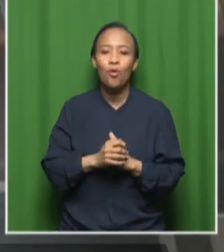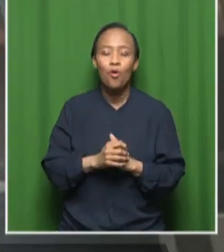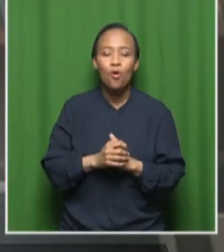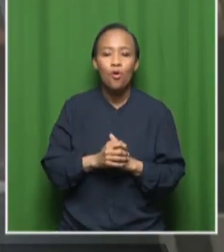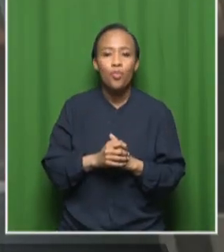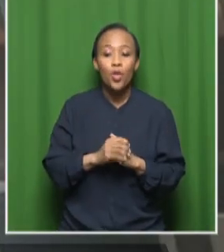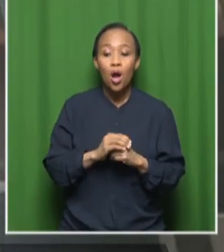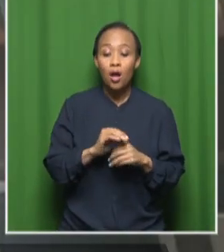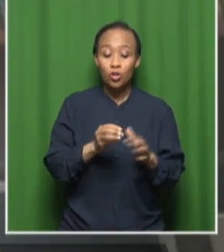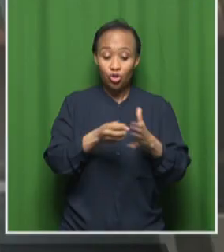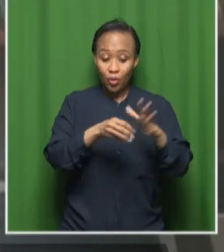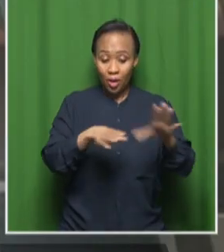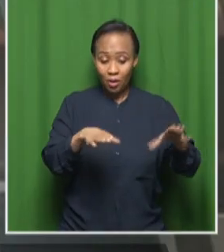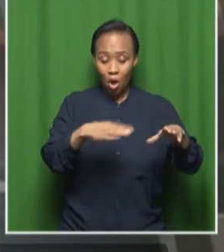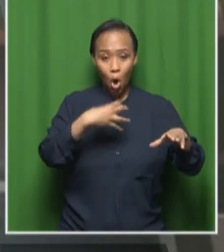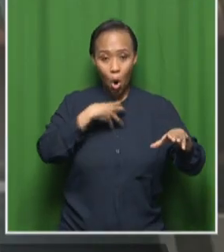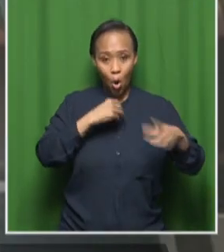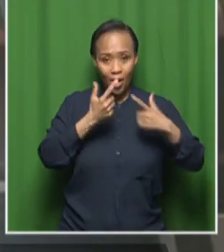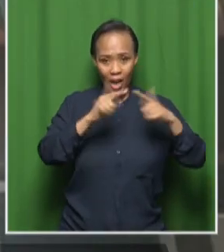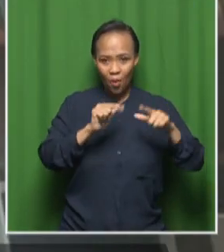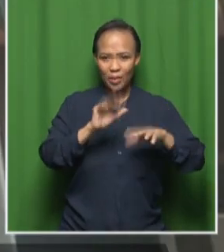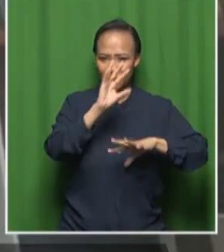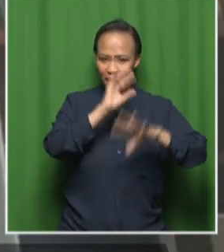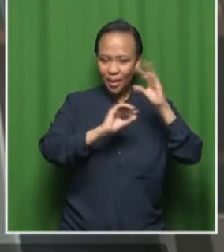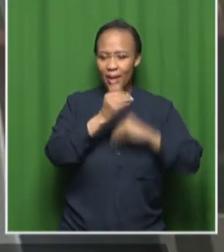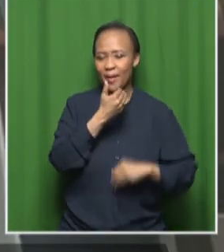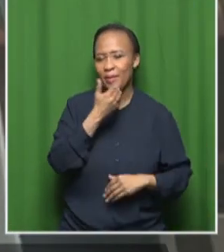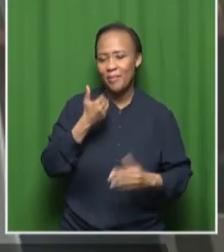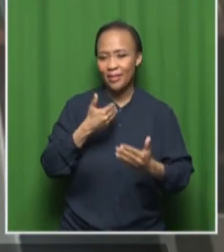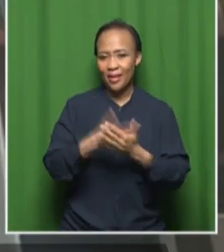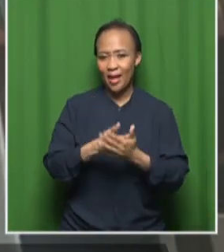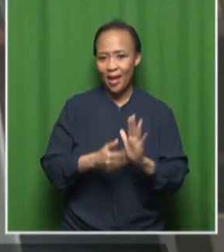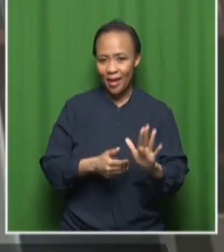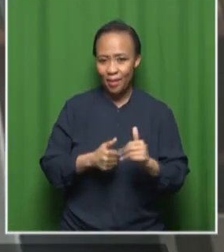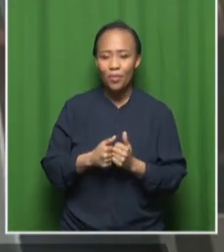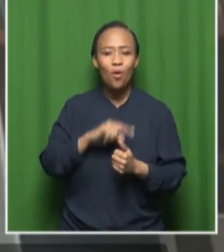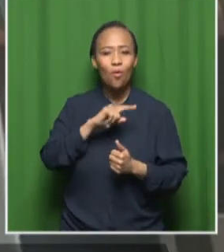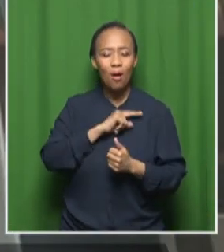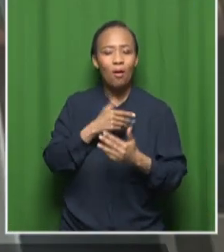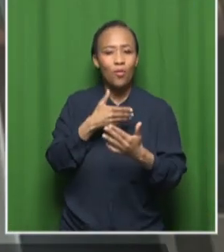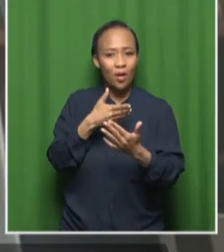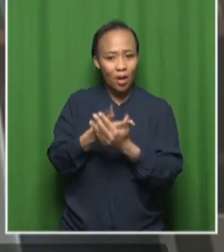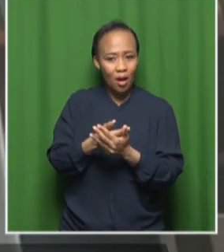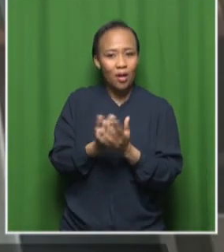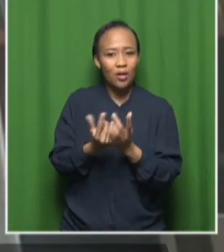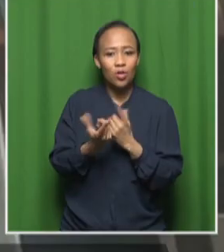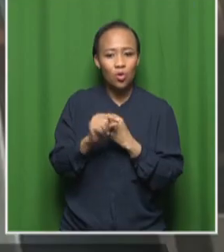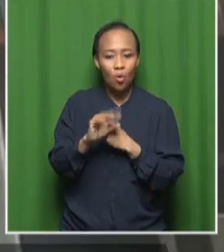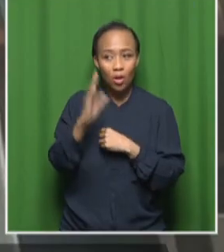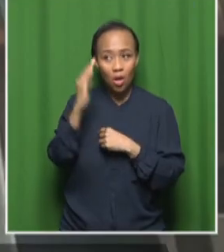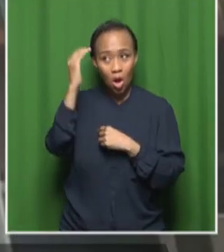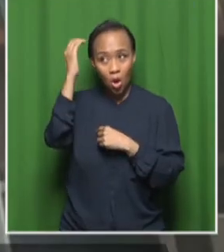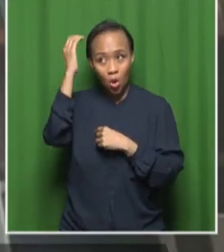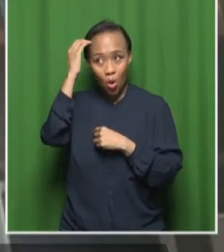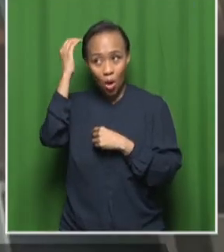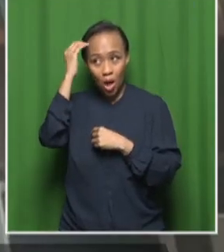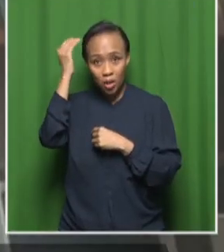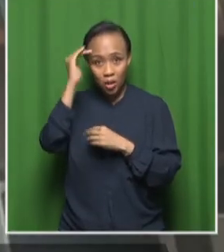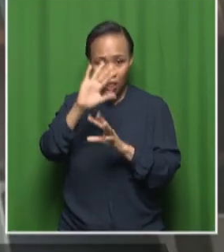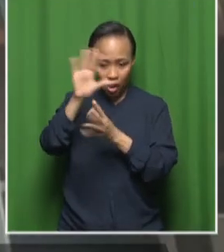own language. They're able to assimilate the knowledge being given to